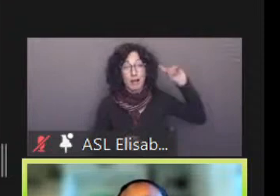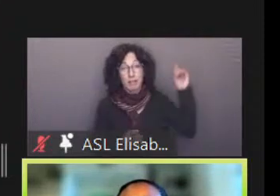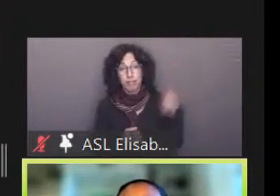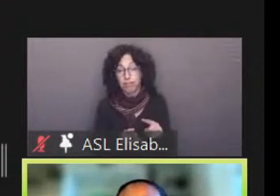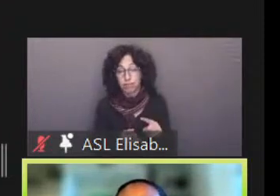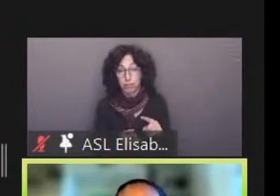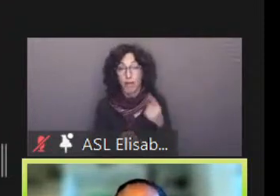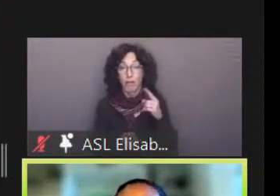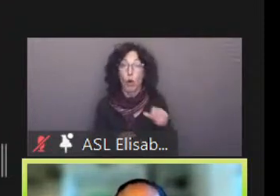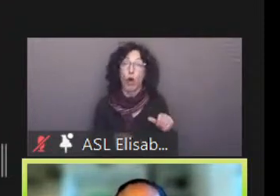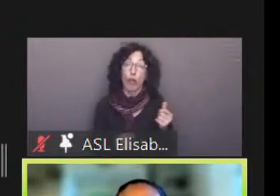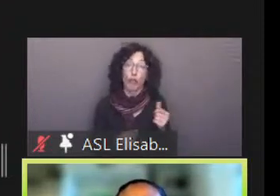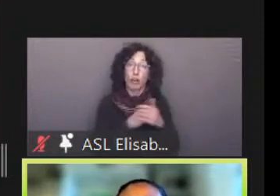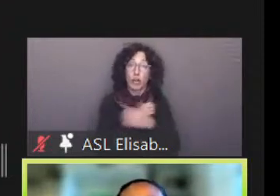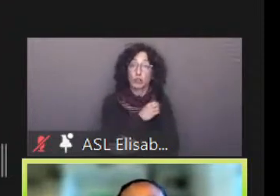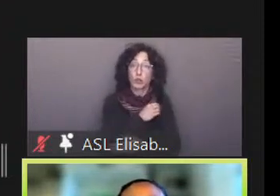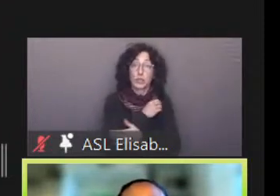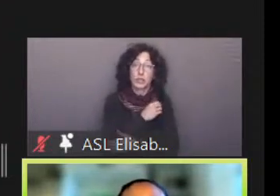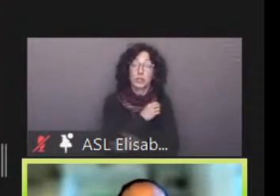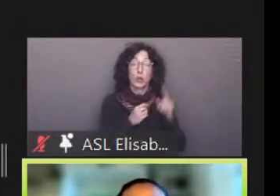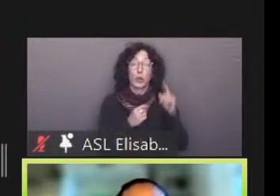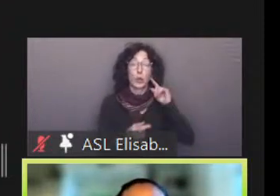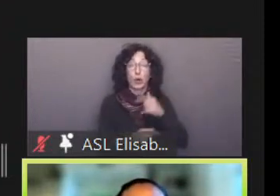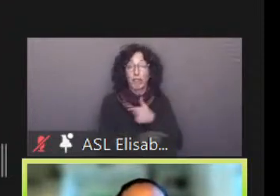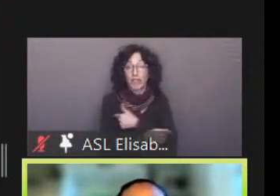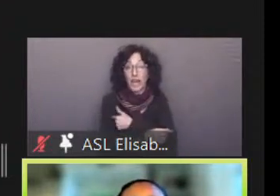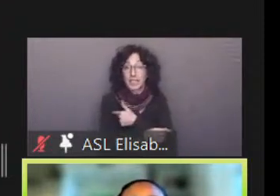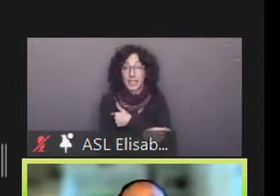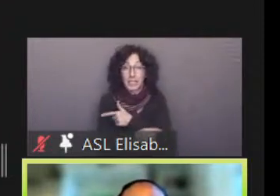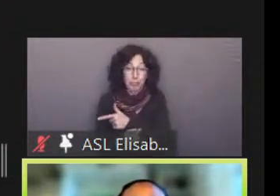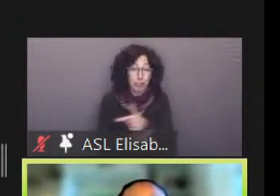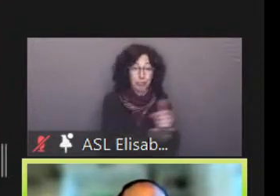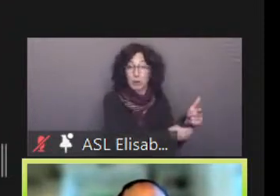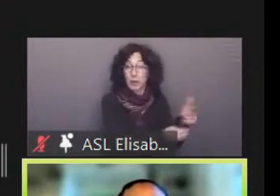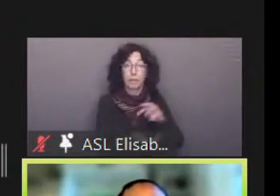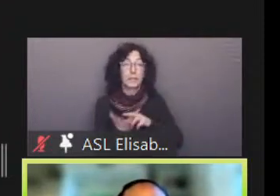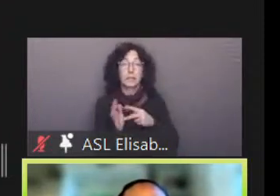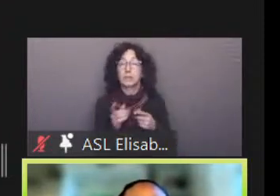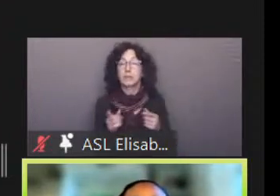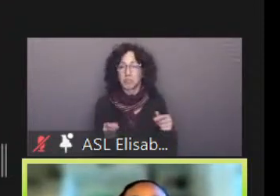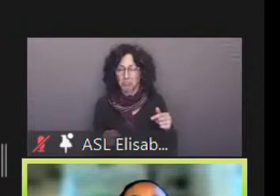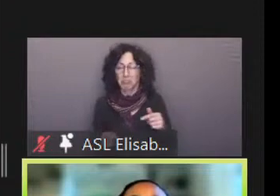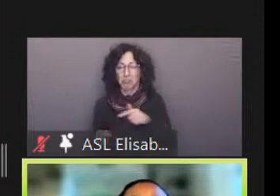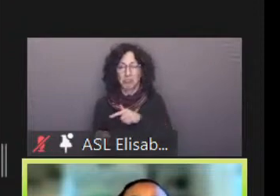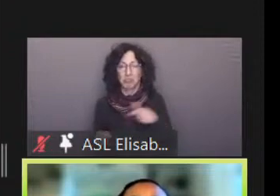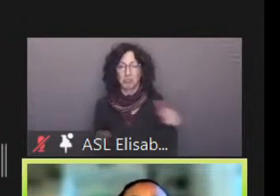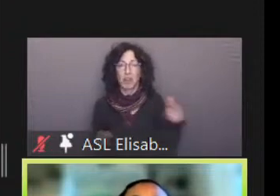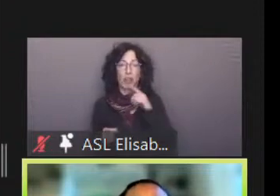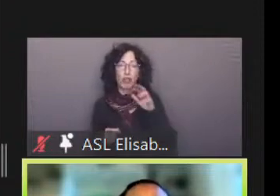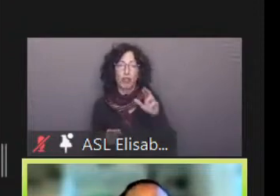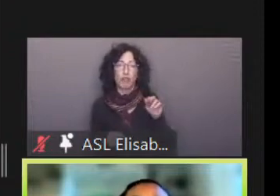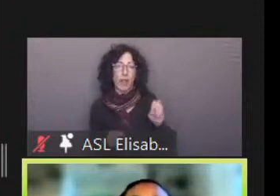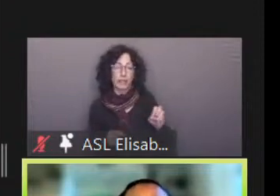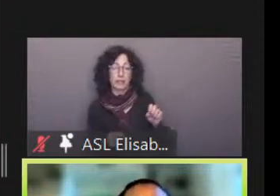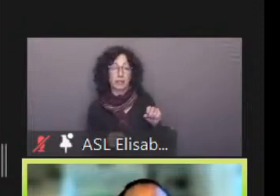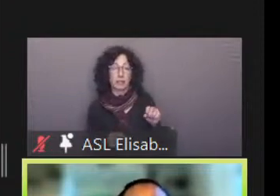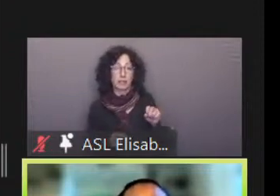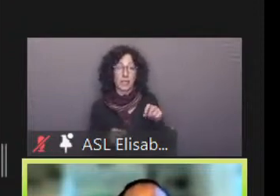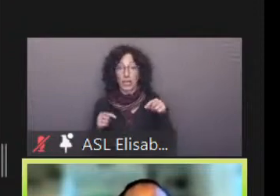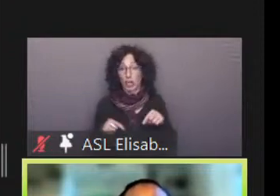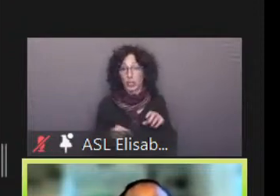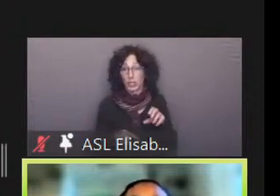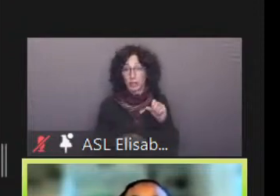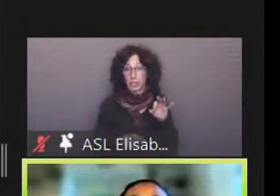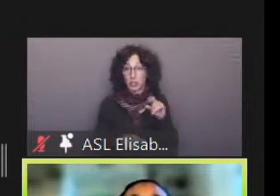rates over 30%. And as we started this talk, one of the reasons that the rates of COVID in San Francisco